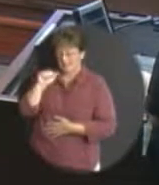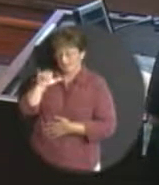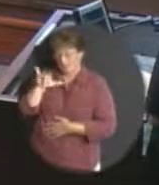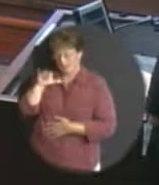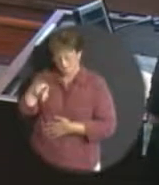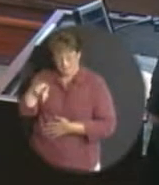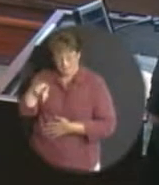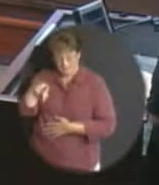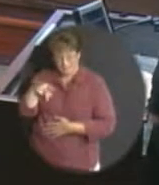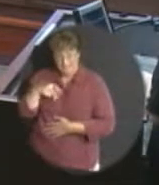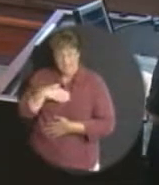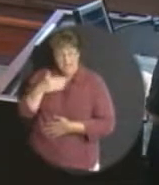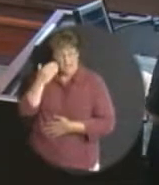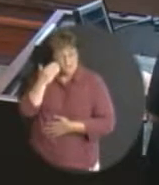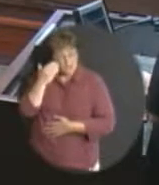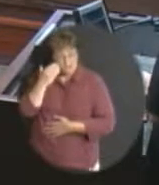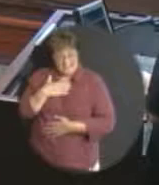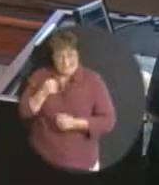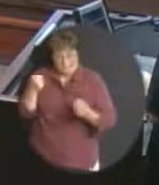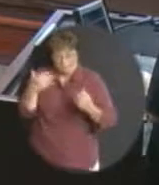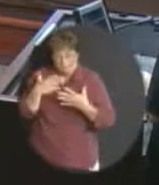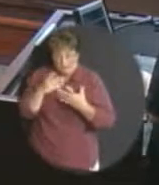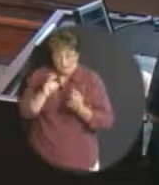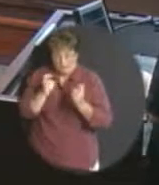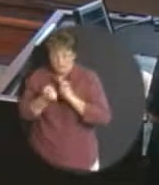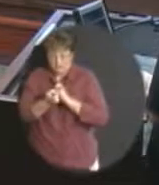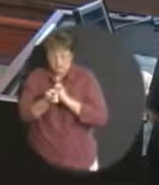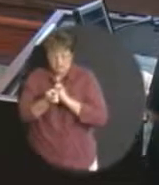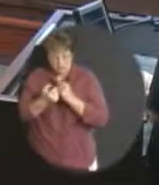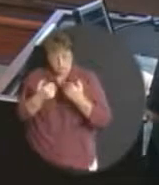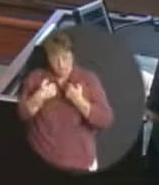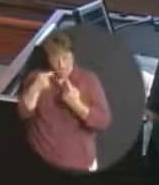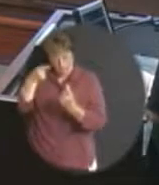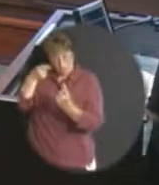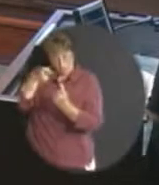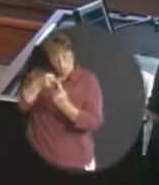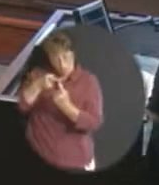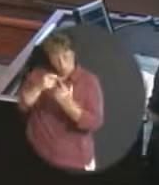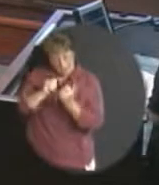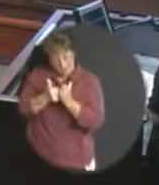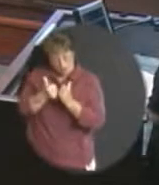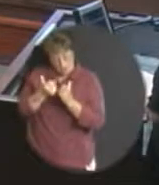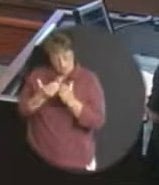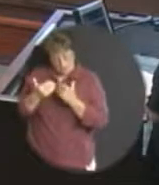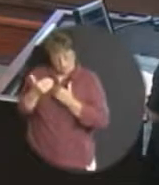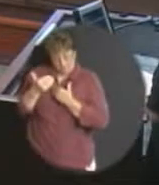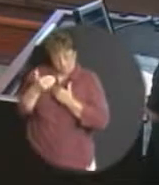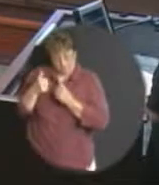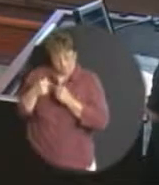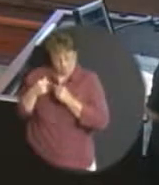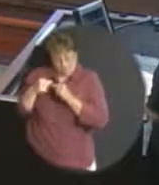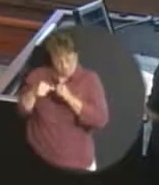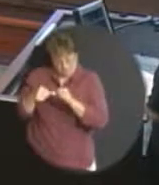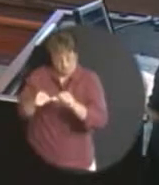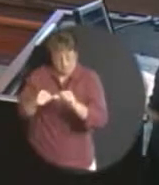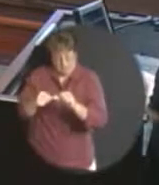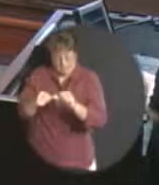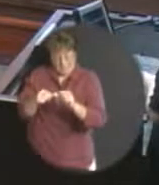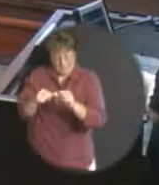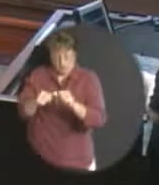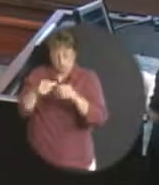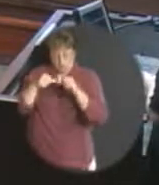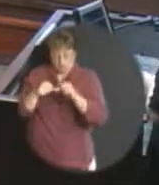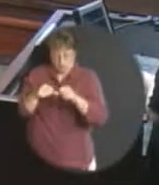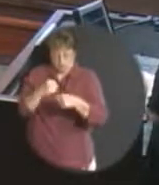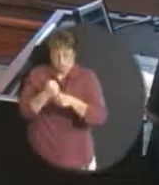because we do have these goals, and so how do we move forward in a new system and continue to make the kind of improvements that we've